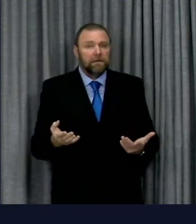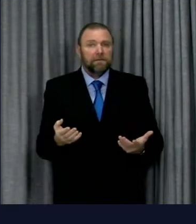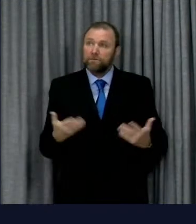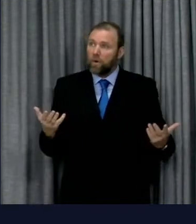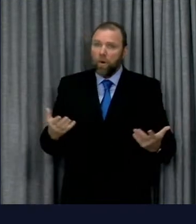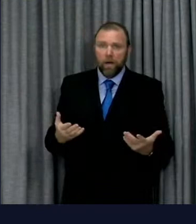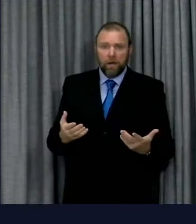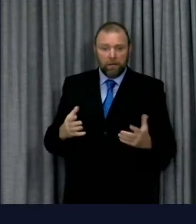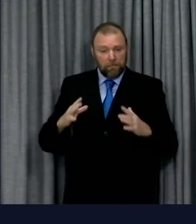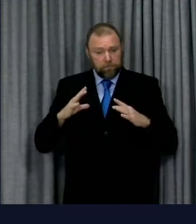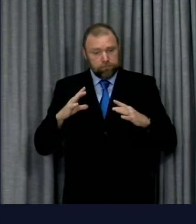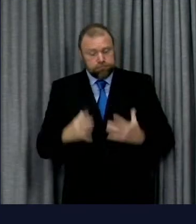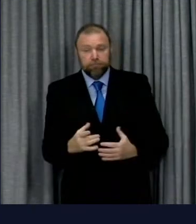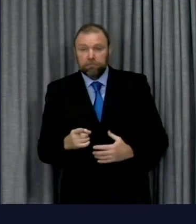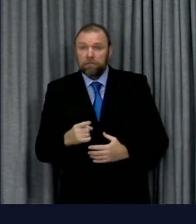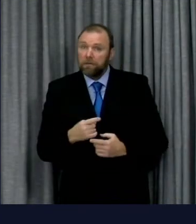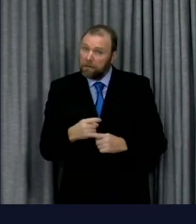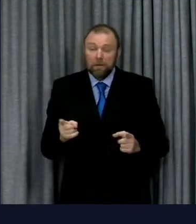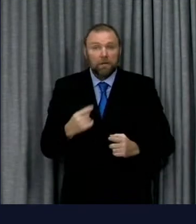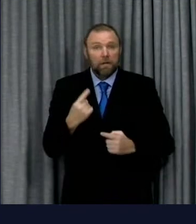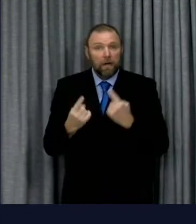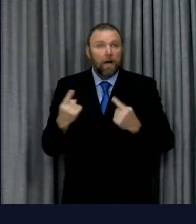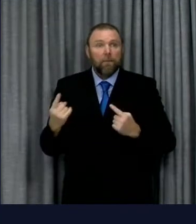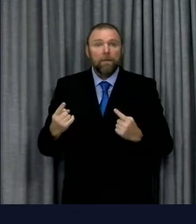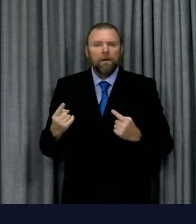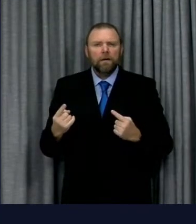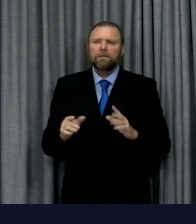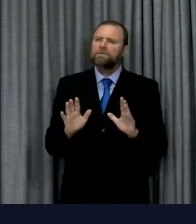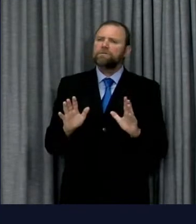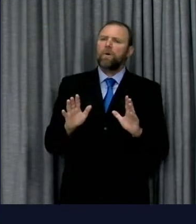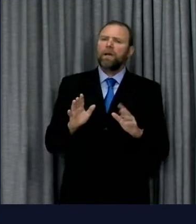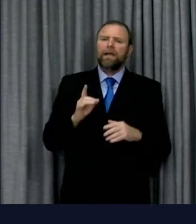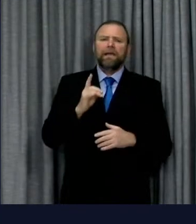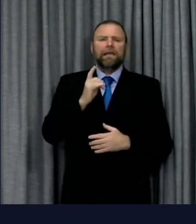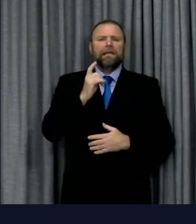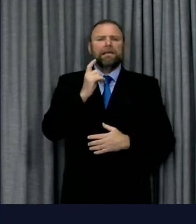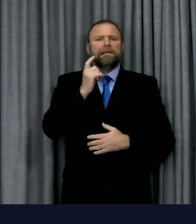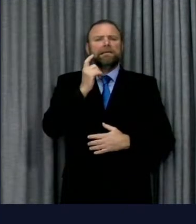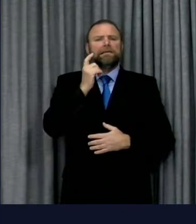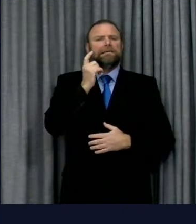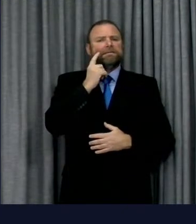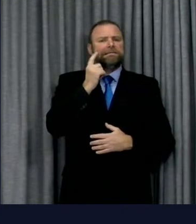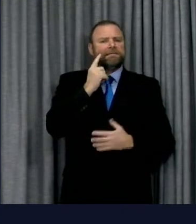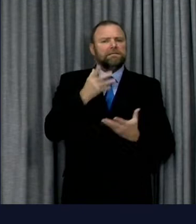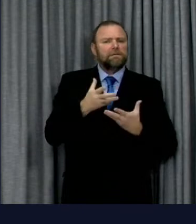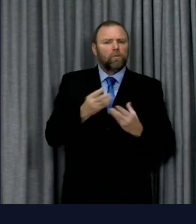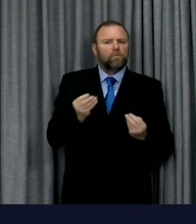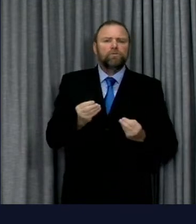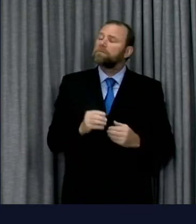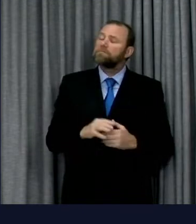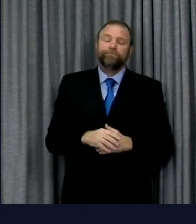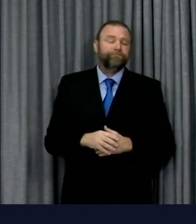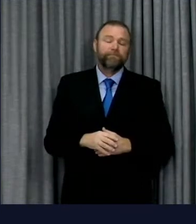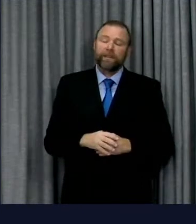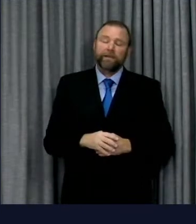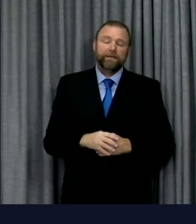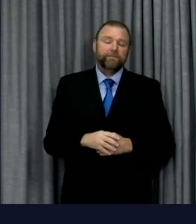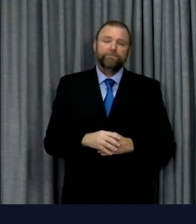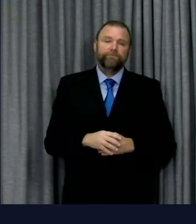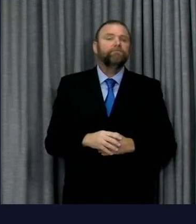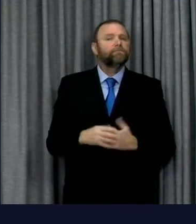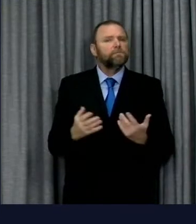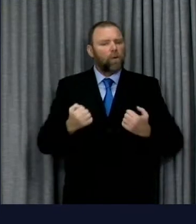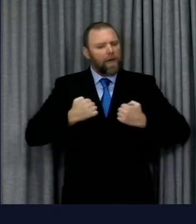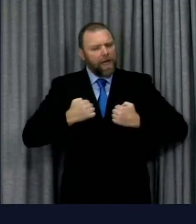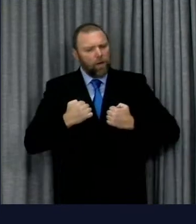understandably exhausted by that experience. So there is no easy answer to it, but bearing down on